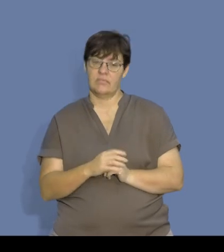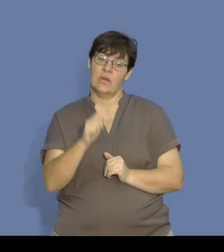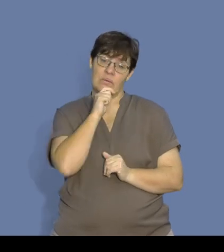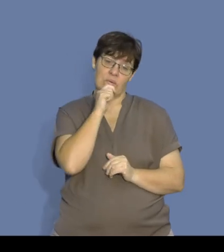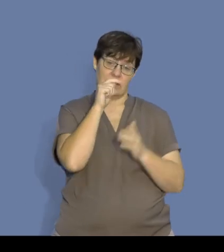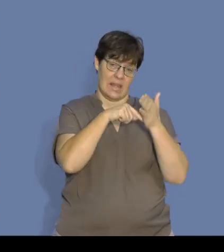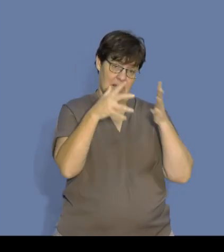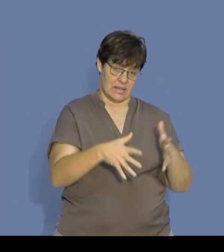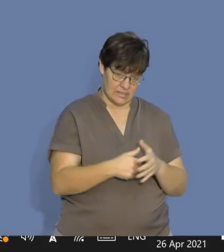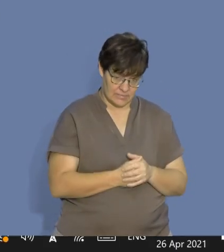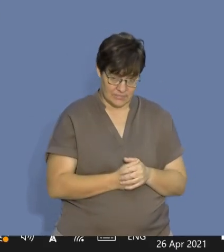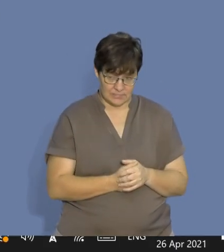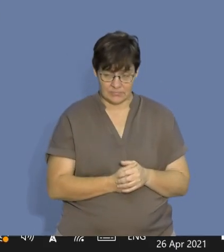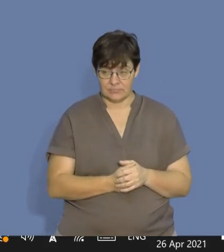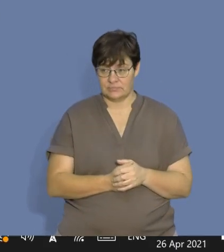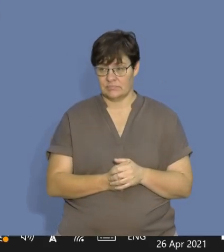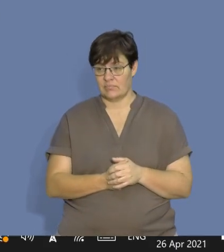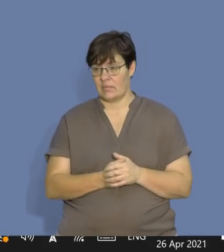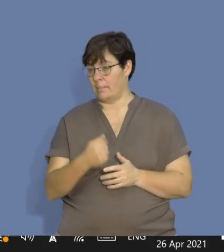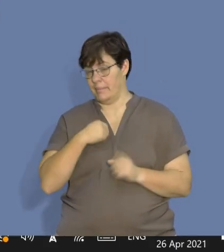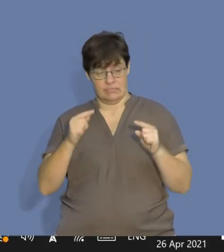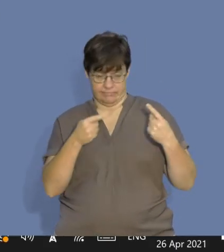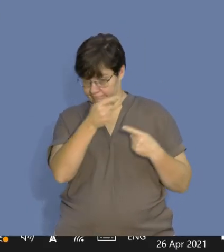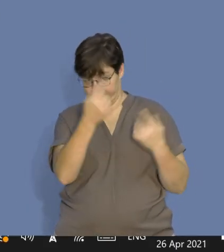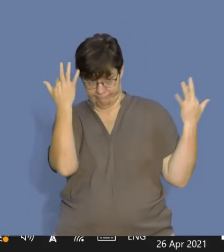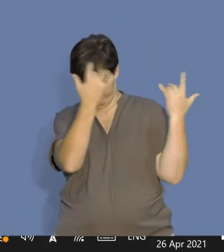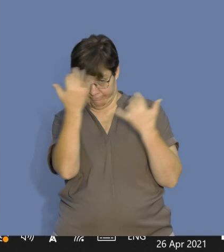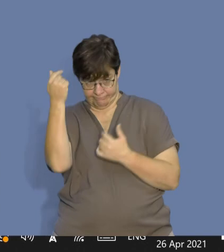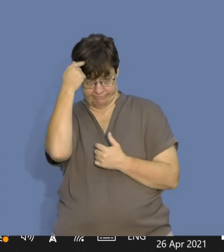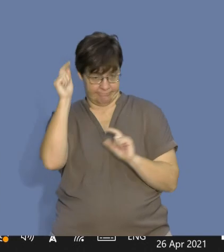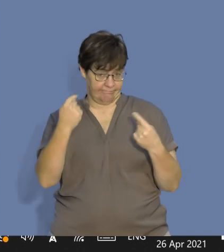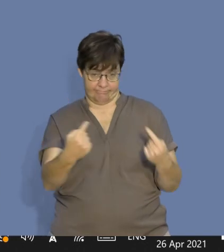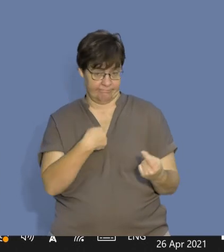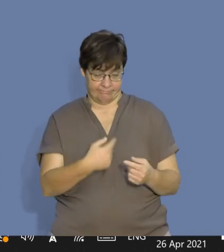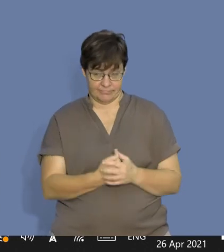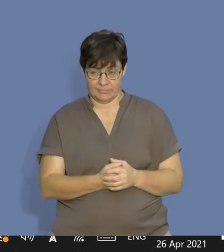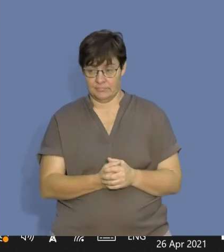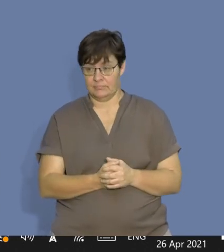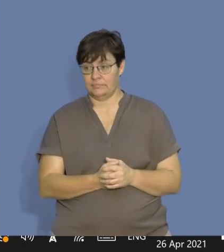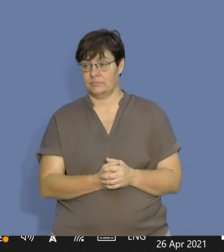calculators. I certainly cannot do this in my head. So we've got